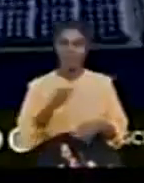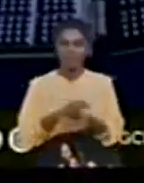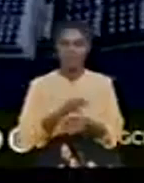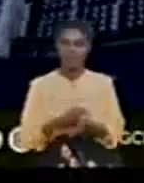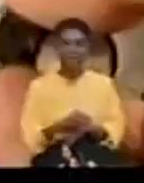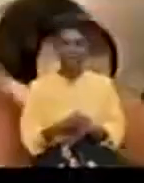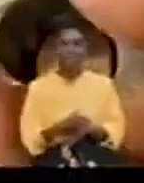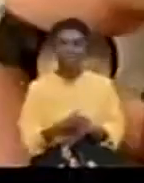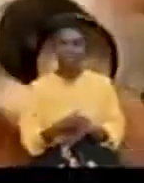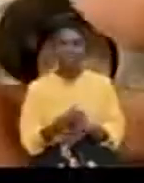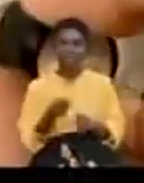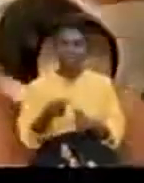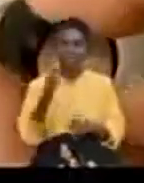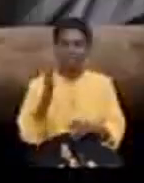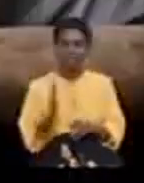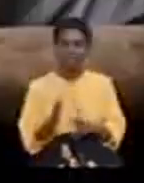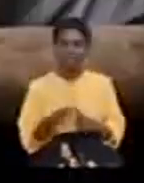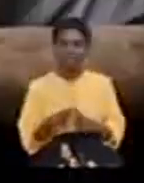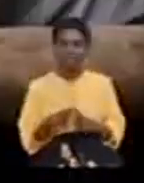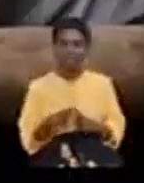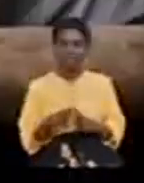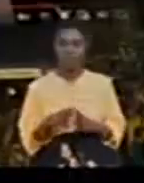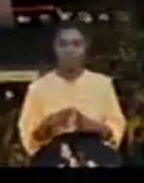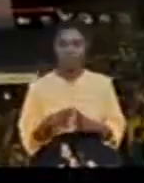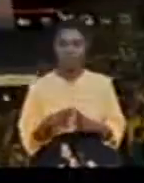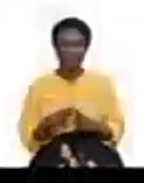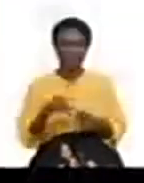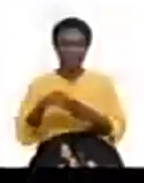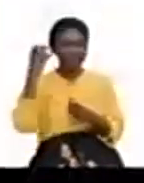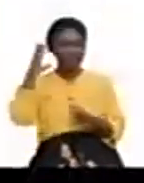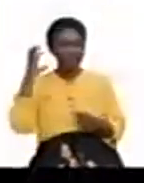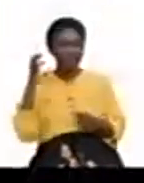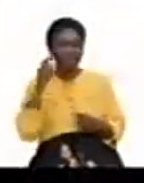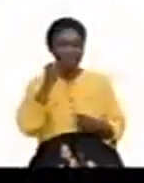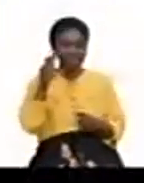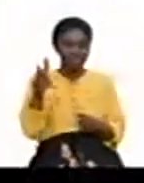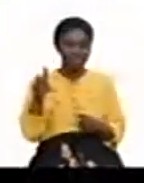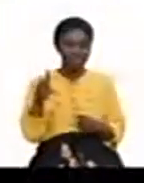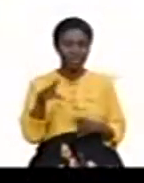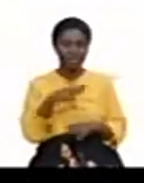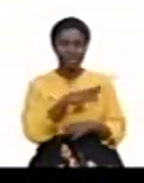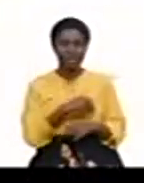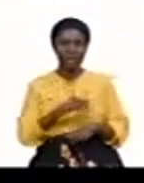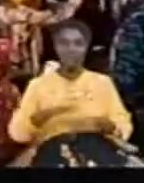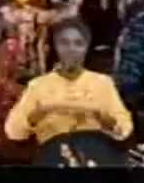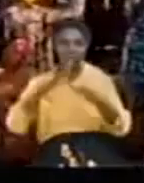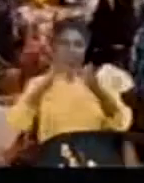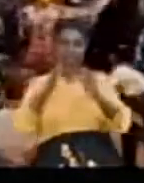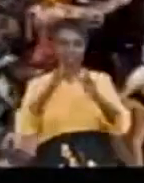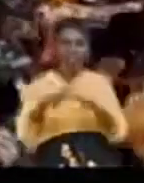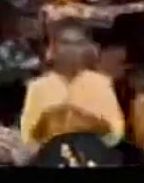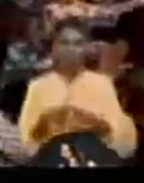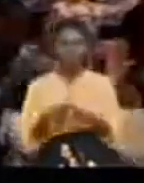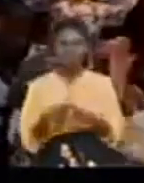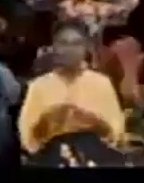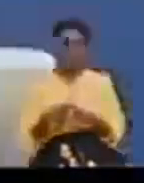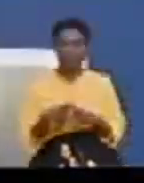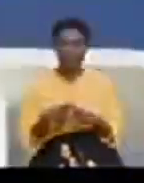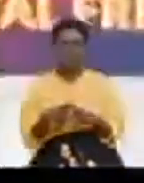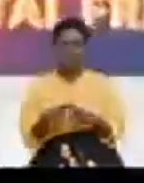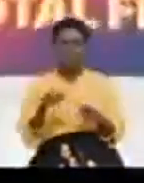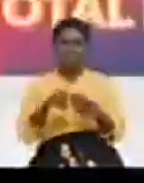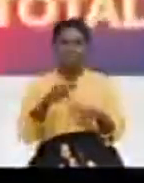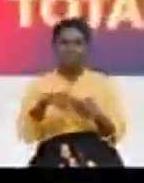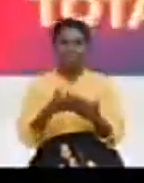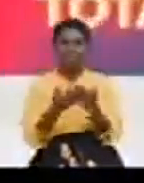through satellite, radio, TV, and the GCK social media platforms. In all the countries of